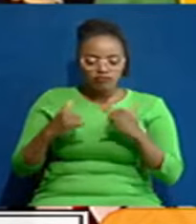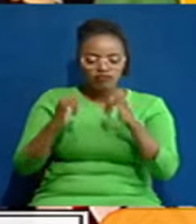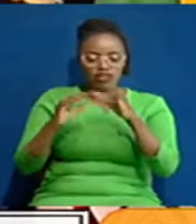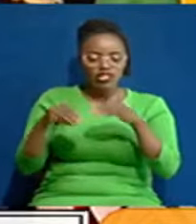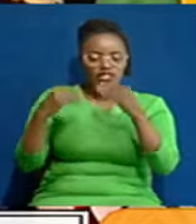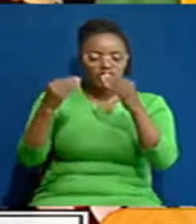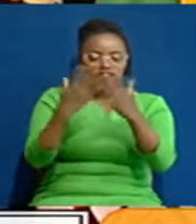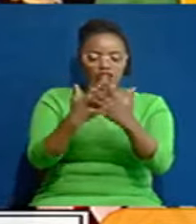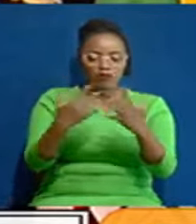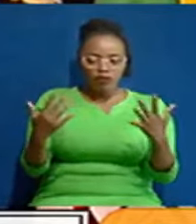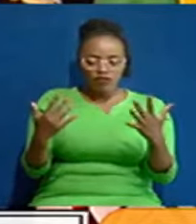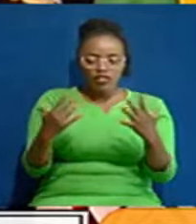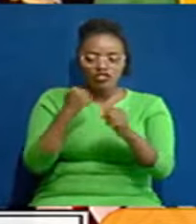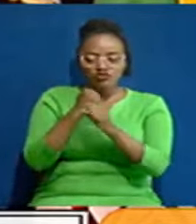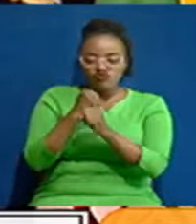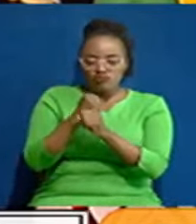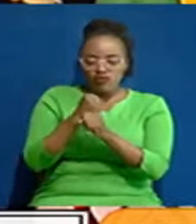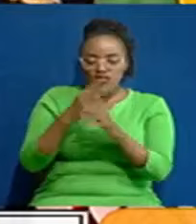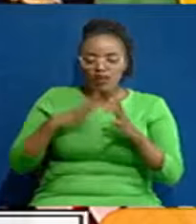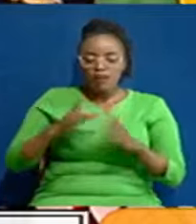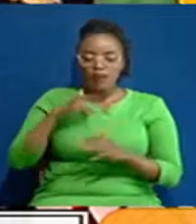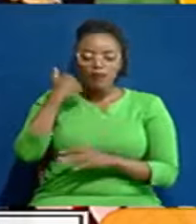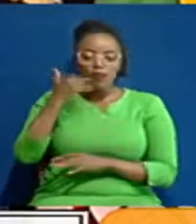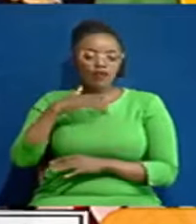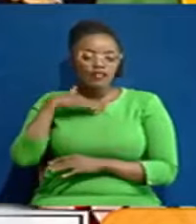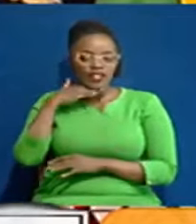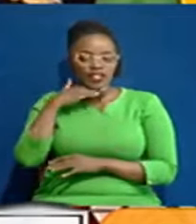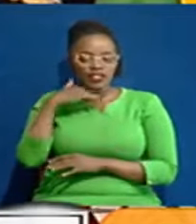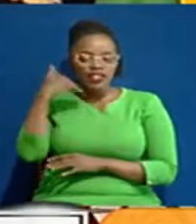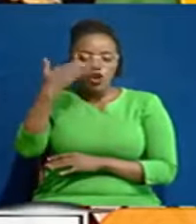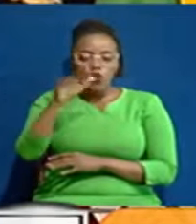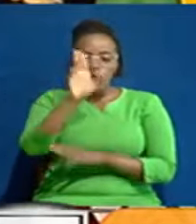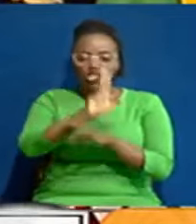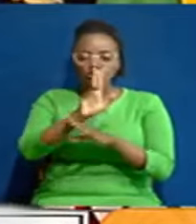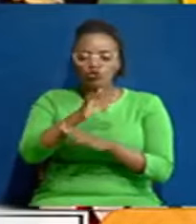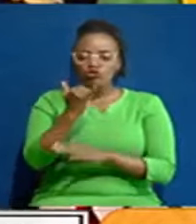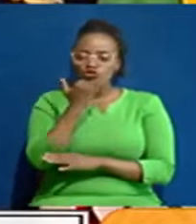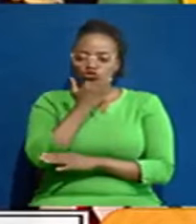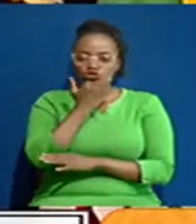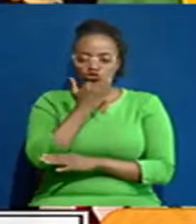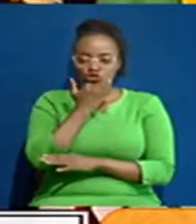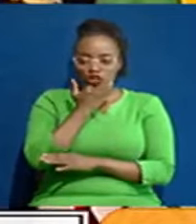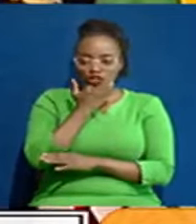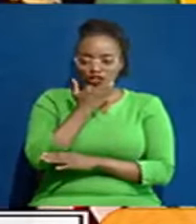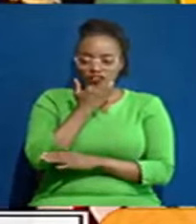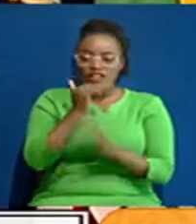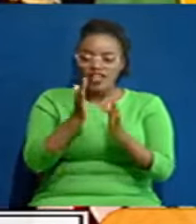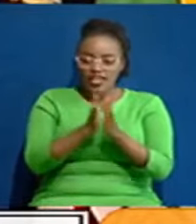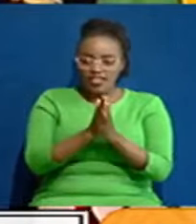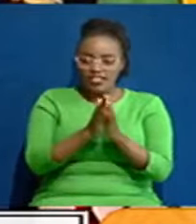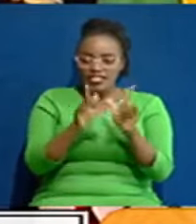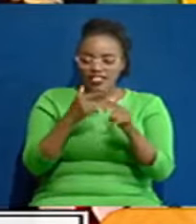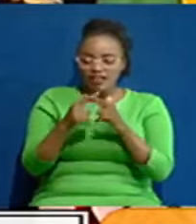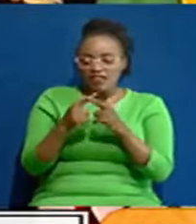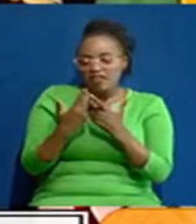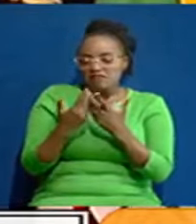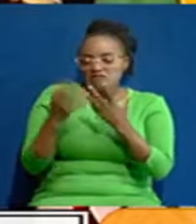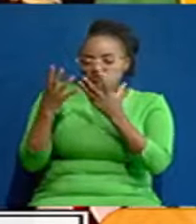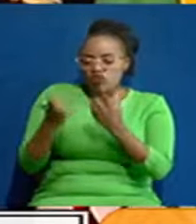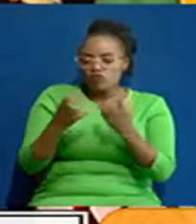given properties to run by deceased people end up misusing them and depriving the